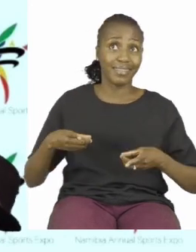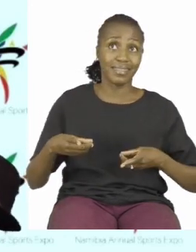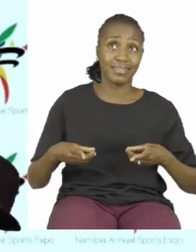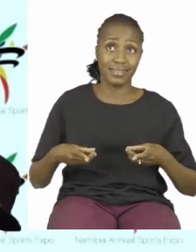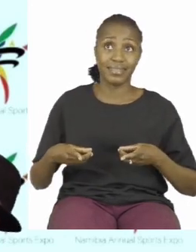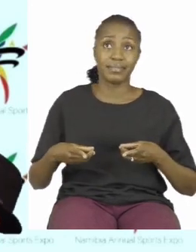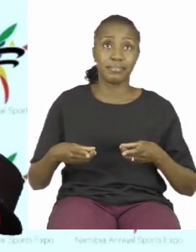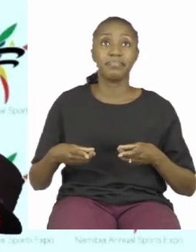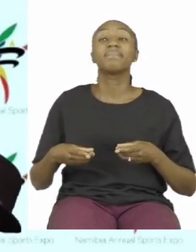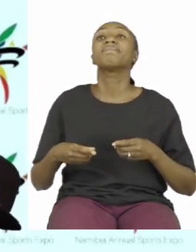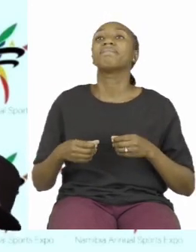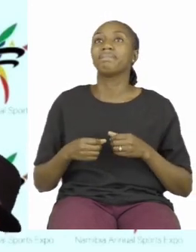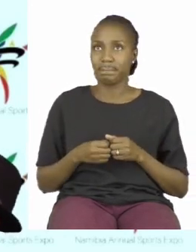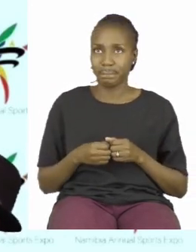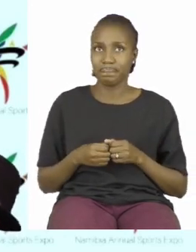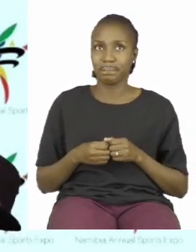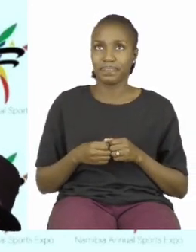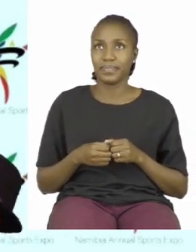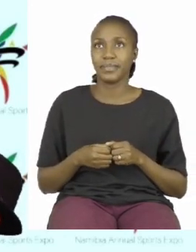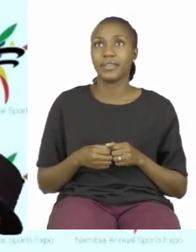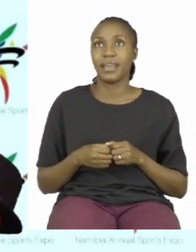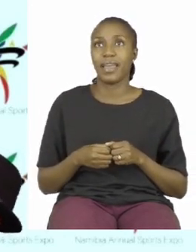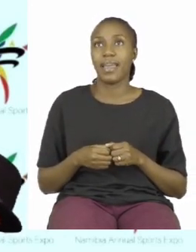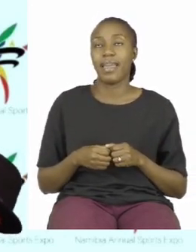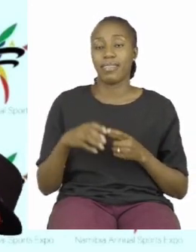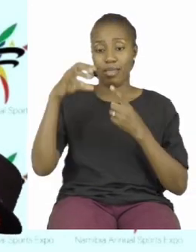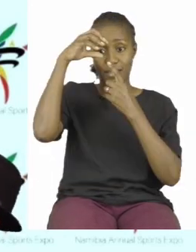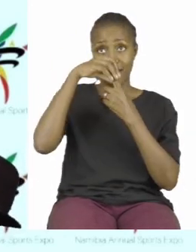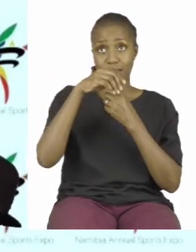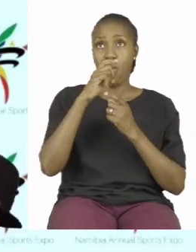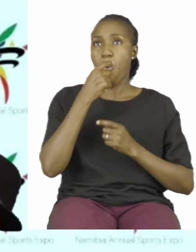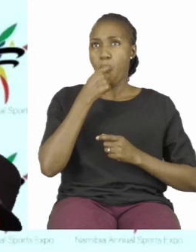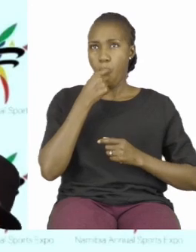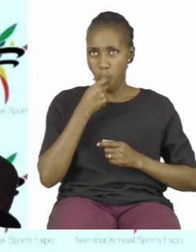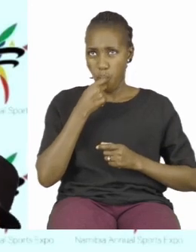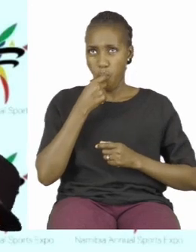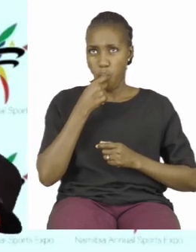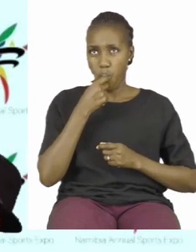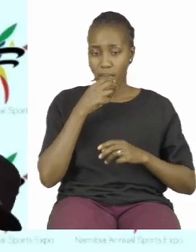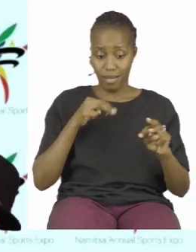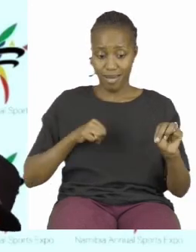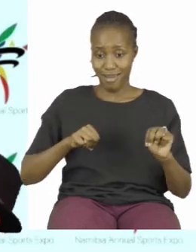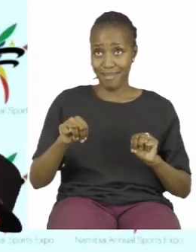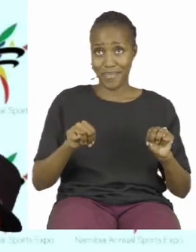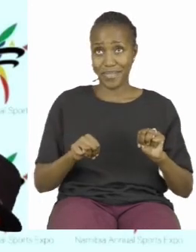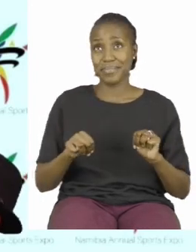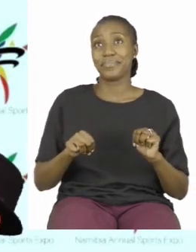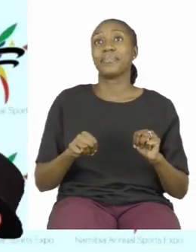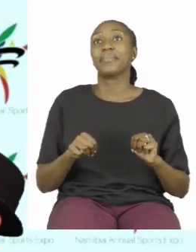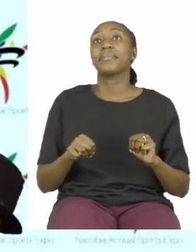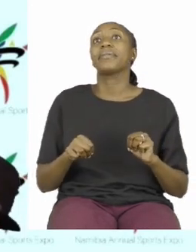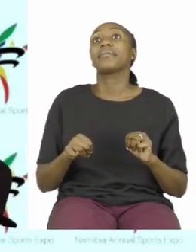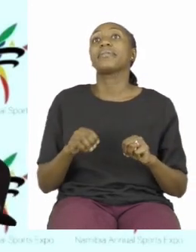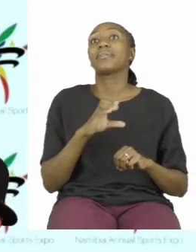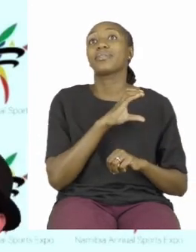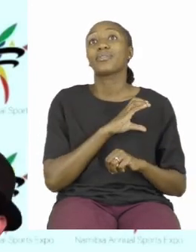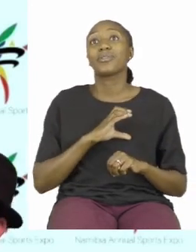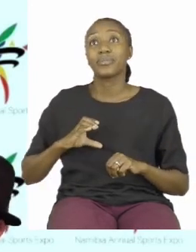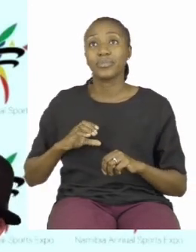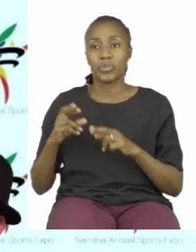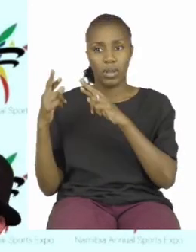That is basically what makes up, and our chief referee. Uh-huh. That makes up our management committee. So we are responsible for the day-to-day